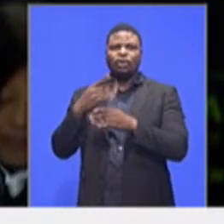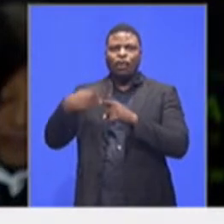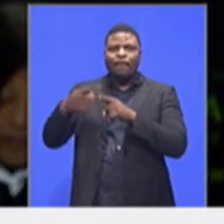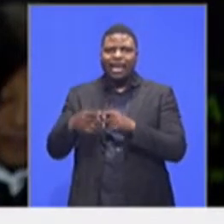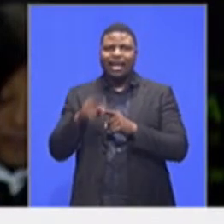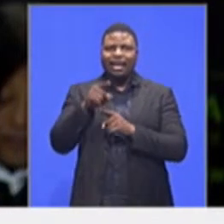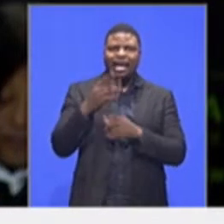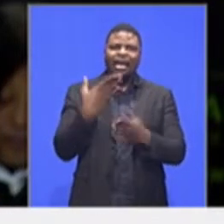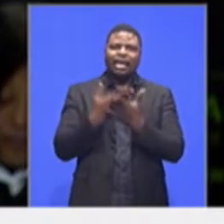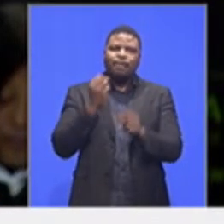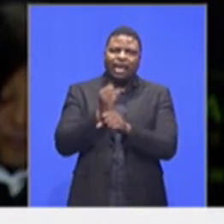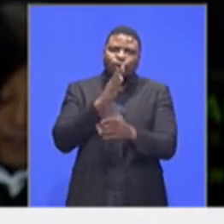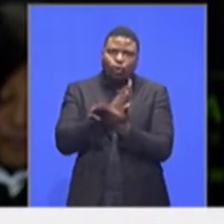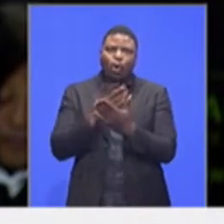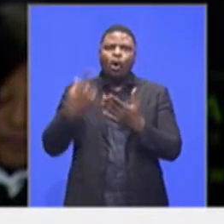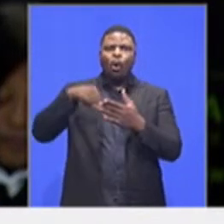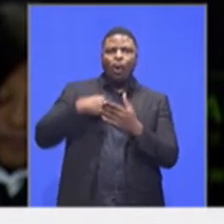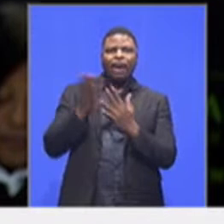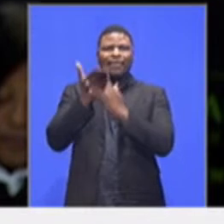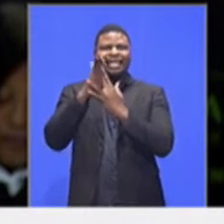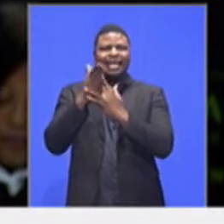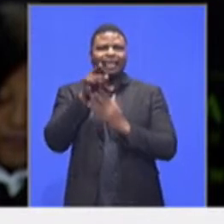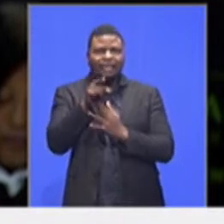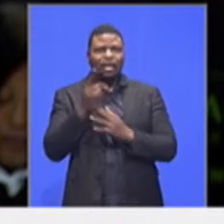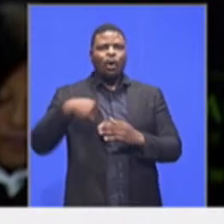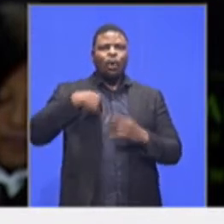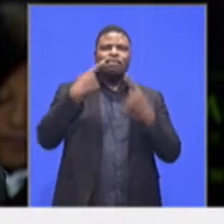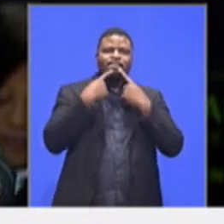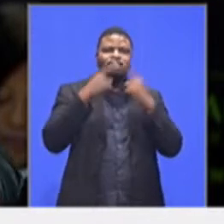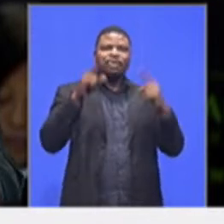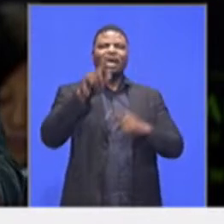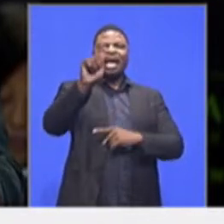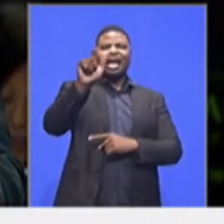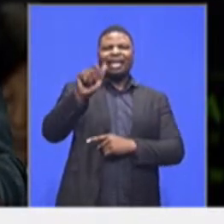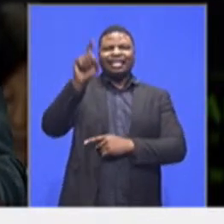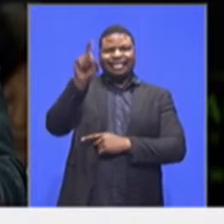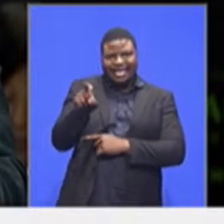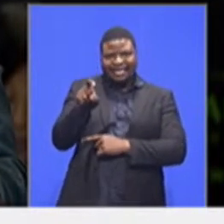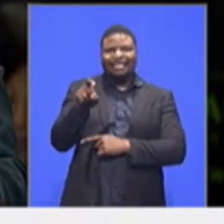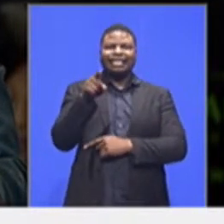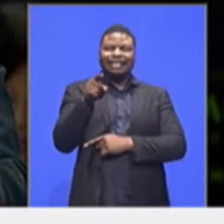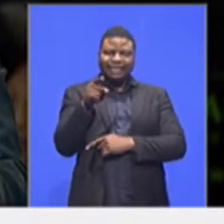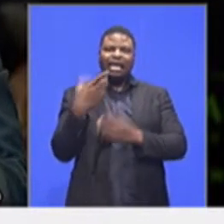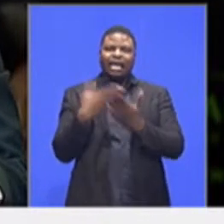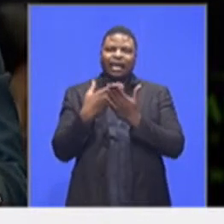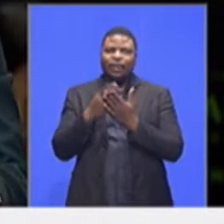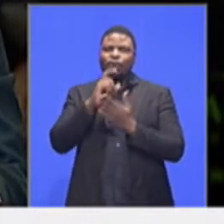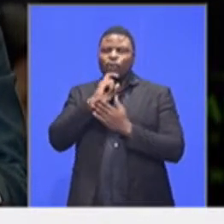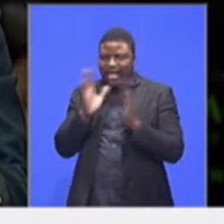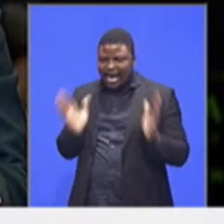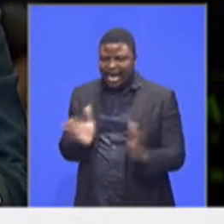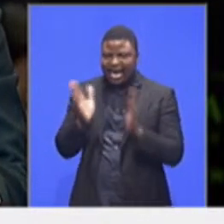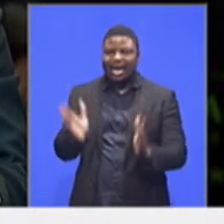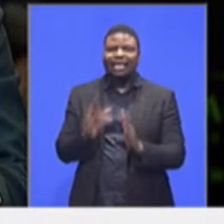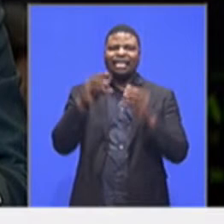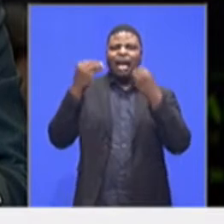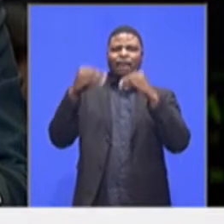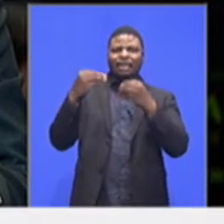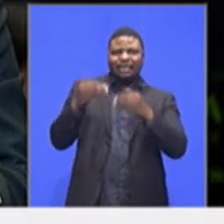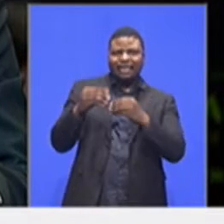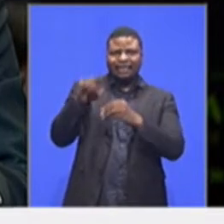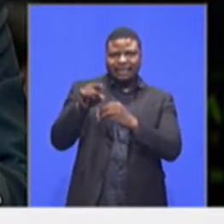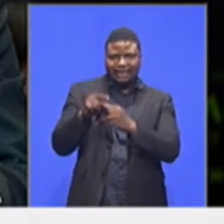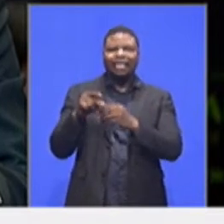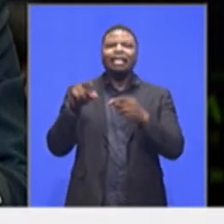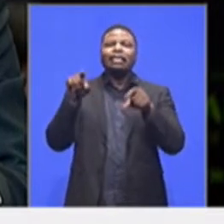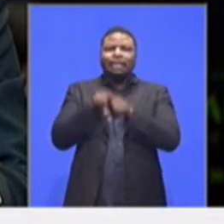I'm pleased to announce 2 tax measures to encourage businesses and individuals to invest in renewable